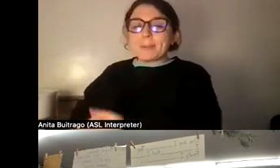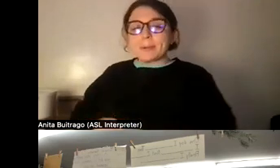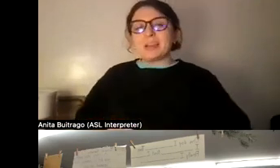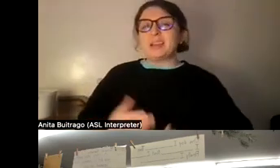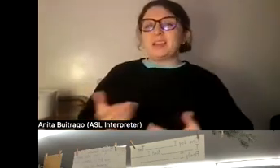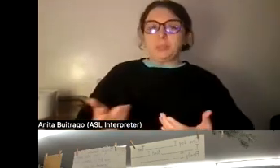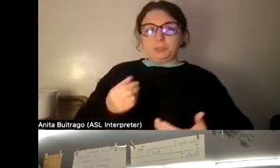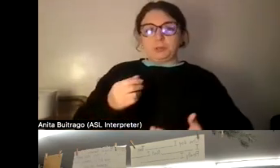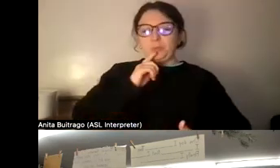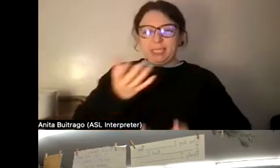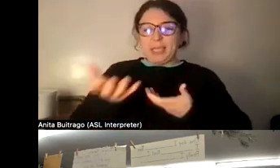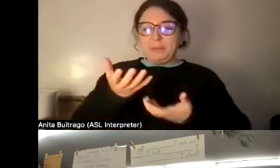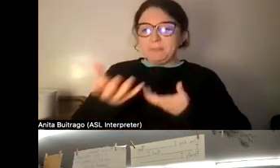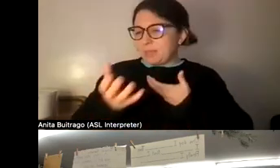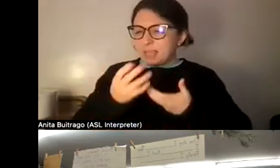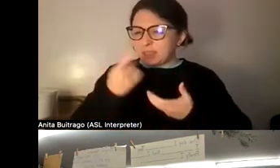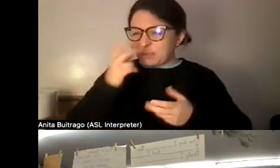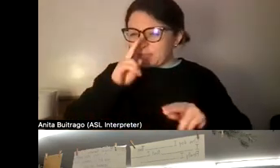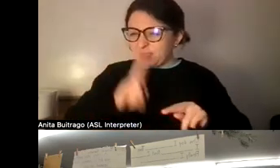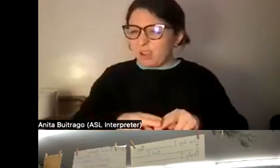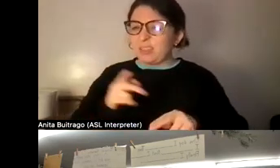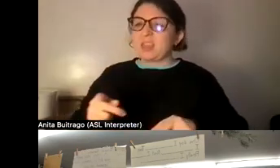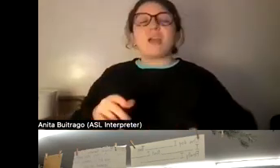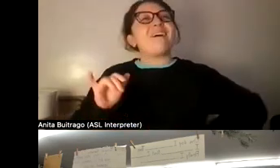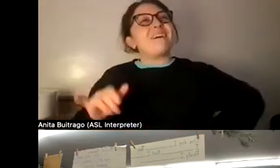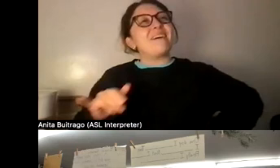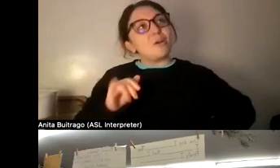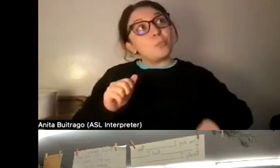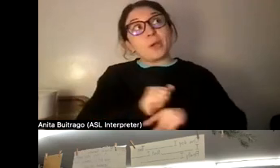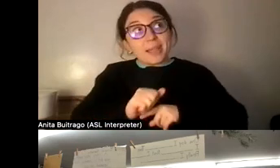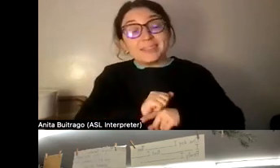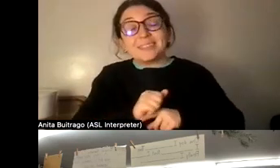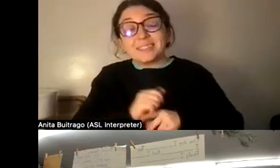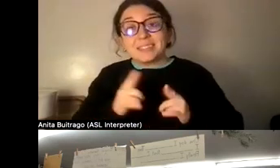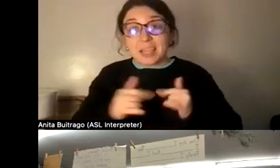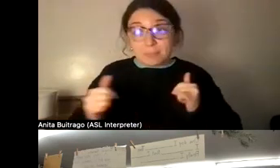way that they get the practice, but it's like a game. They don't feel like they're learning something.